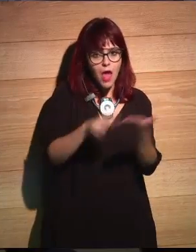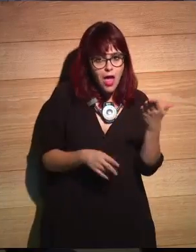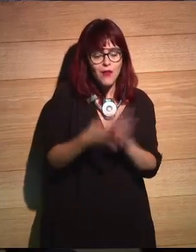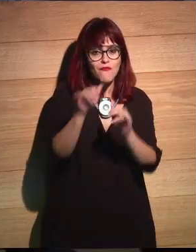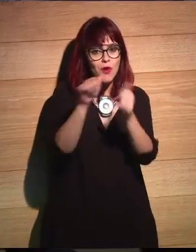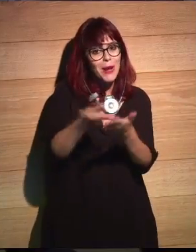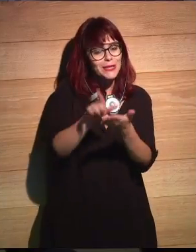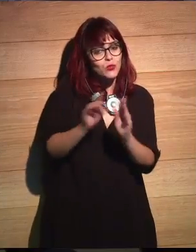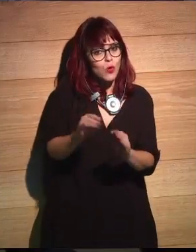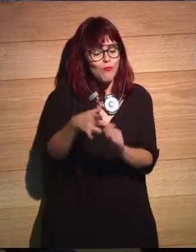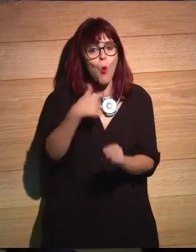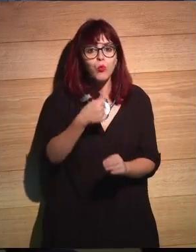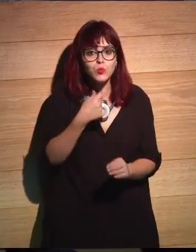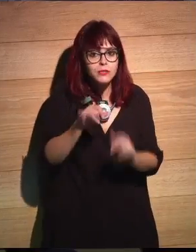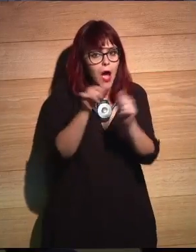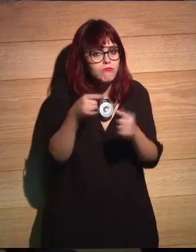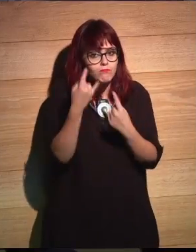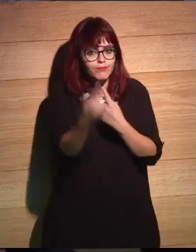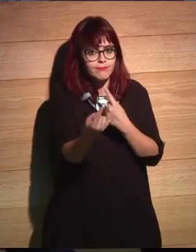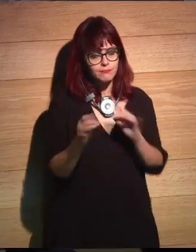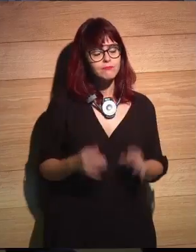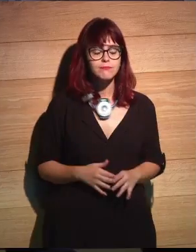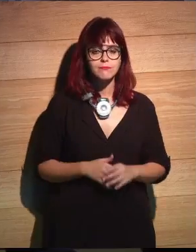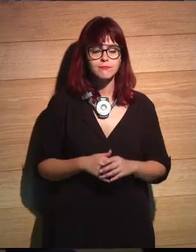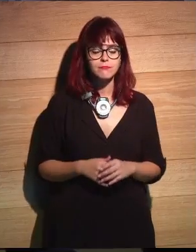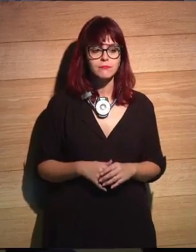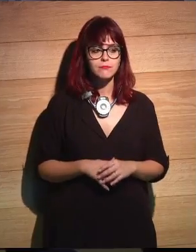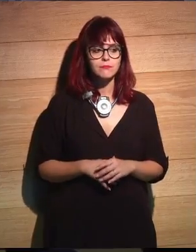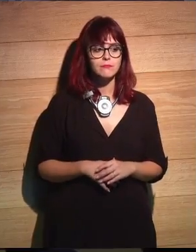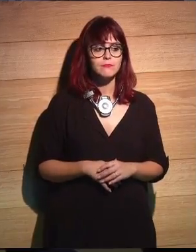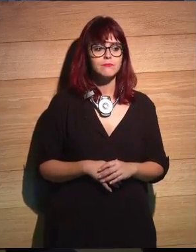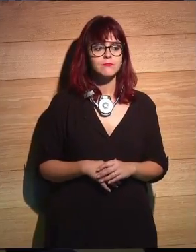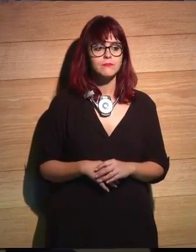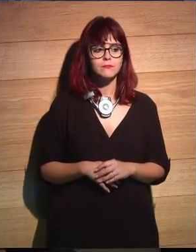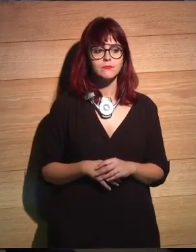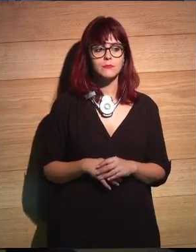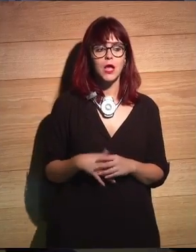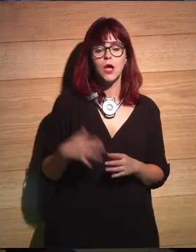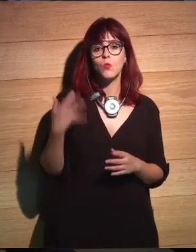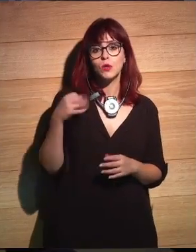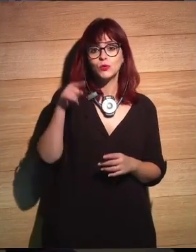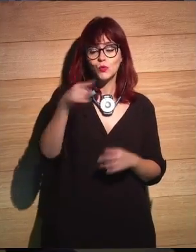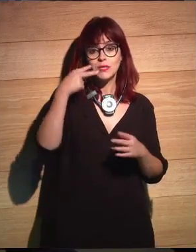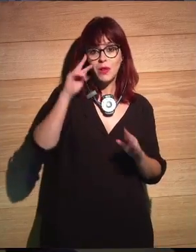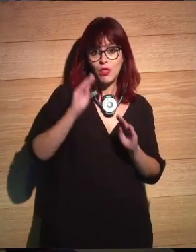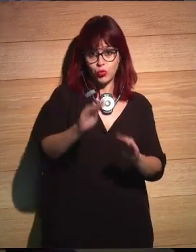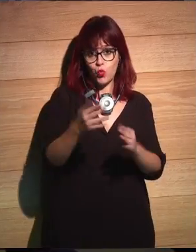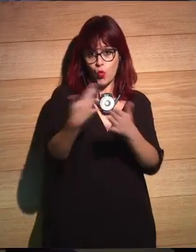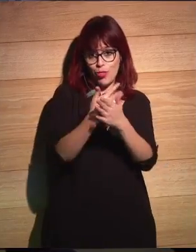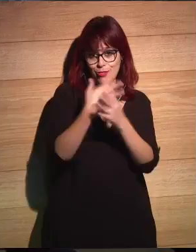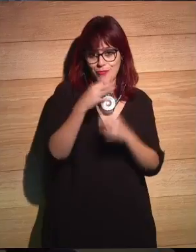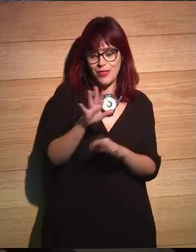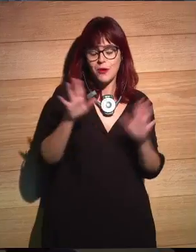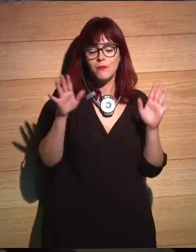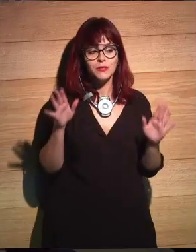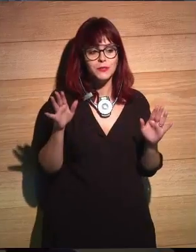read Norwegian literature. Y creo que sí. And I believe, Monica, you can